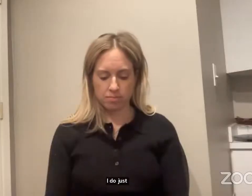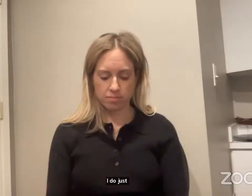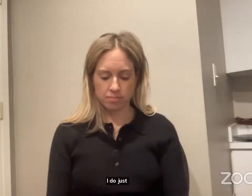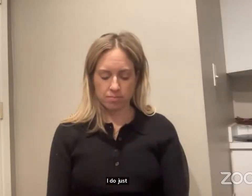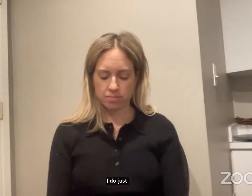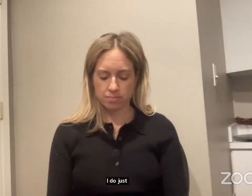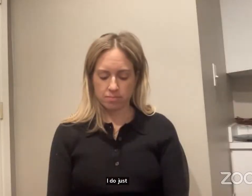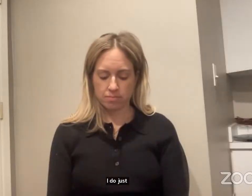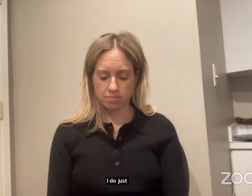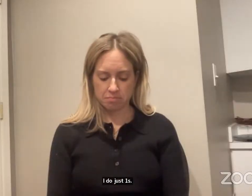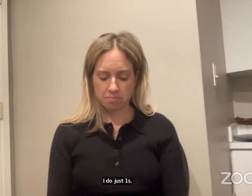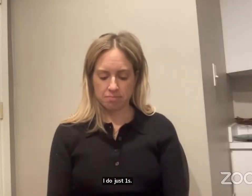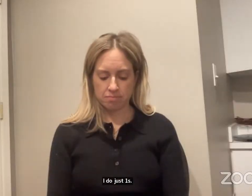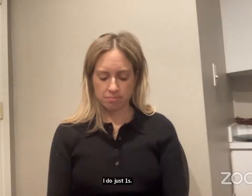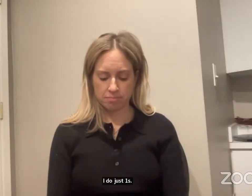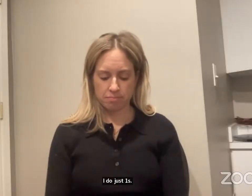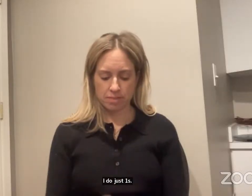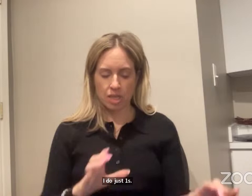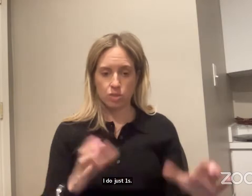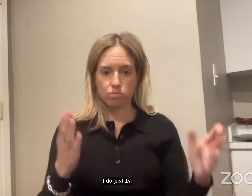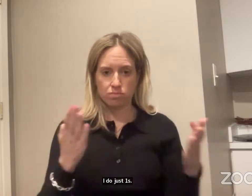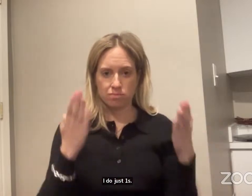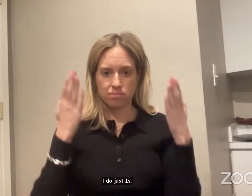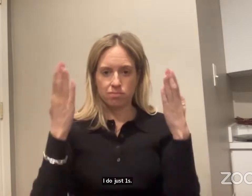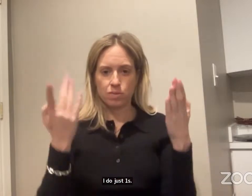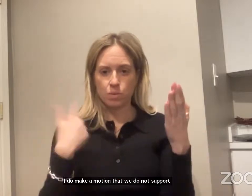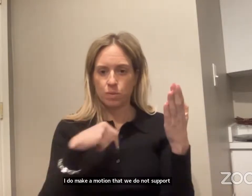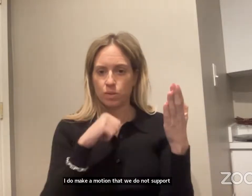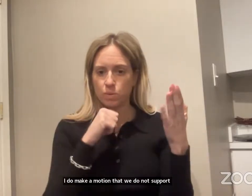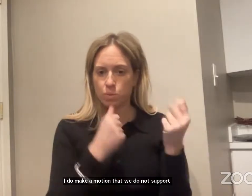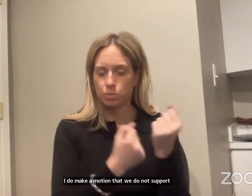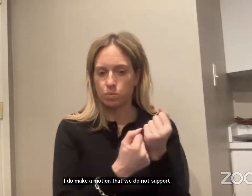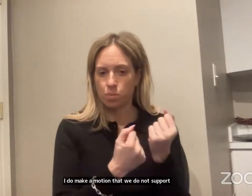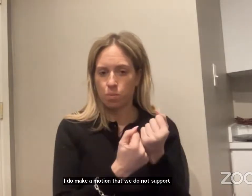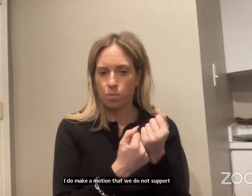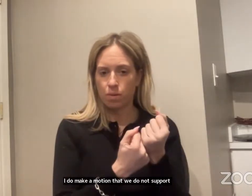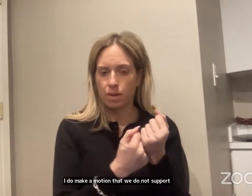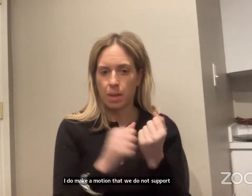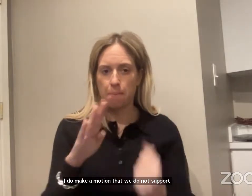I do make a motion that we do not support BZA case